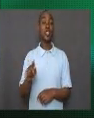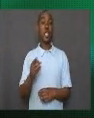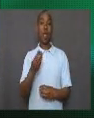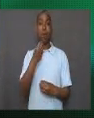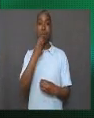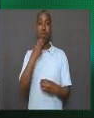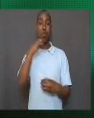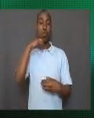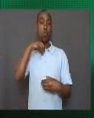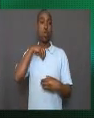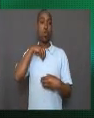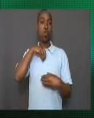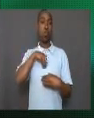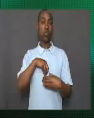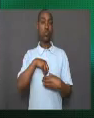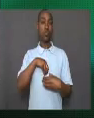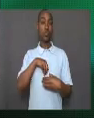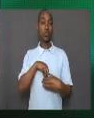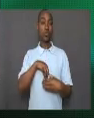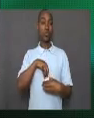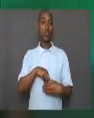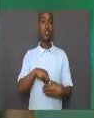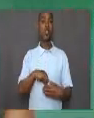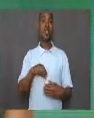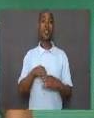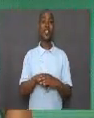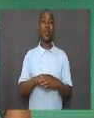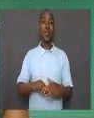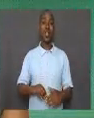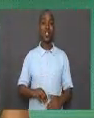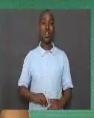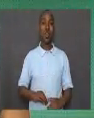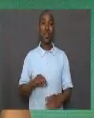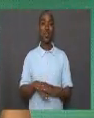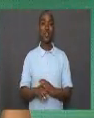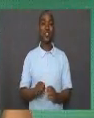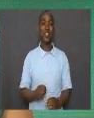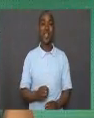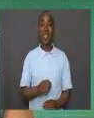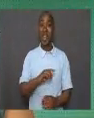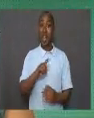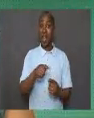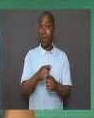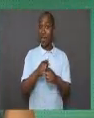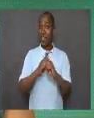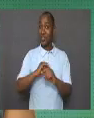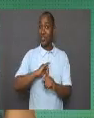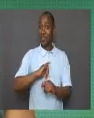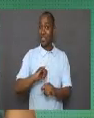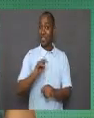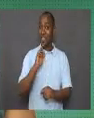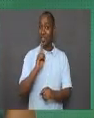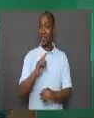down until it arrives in the stomach. Was your answer similar,